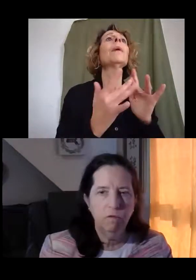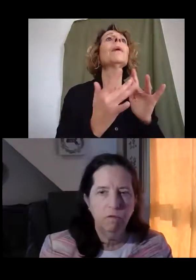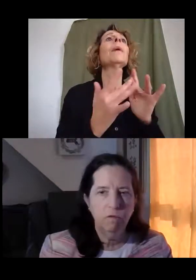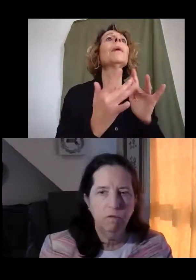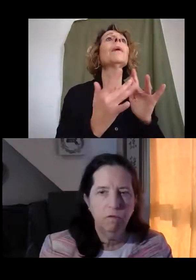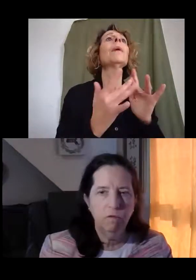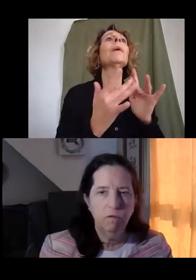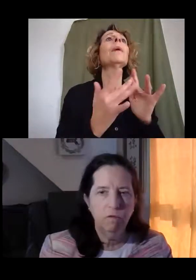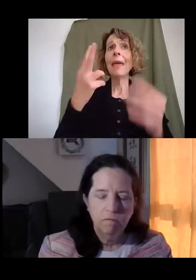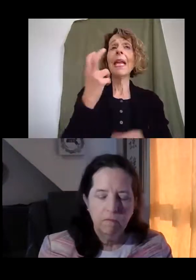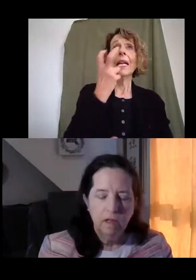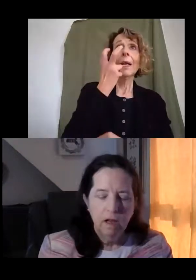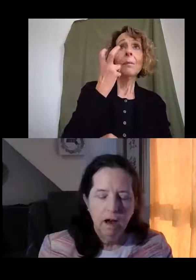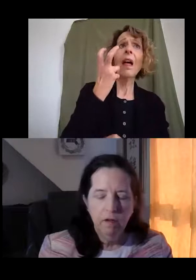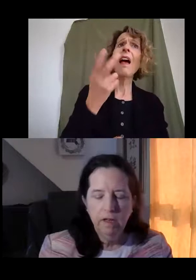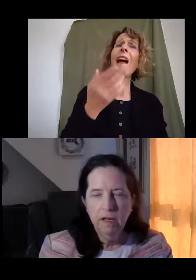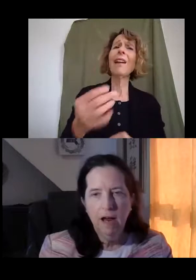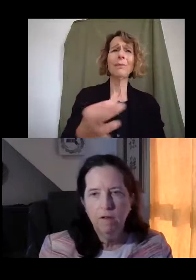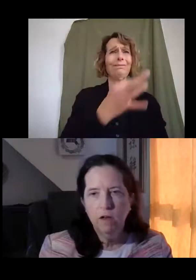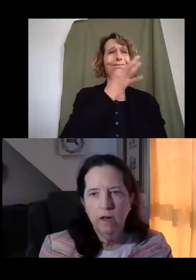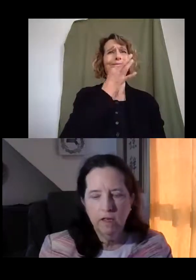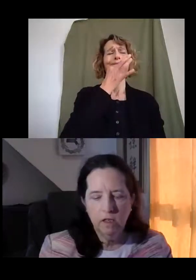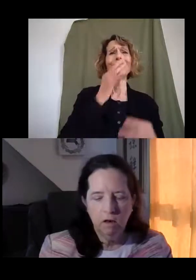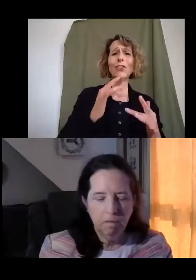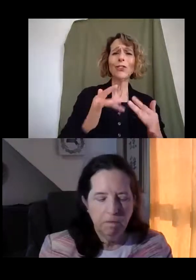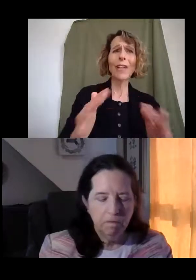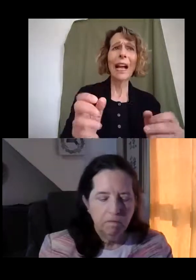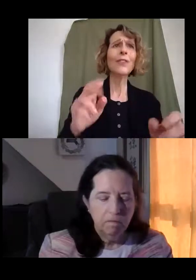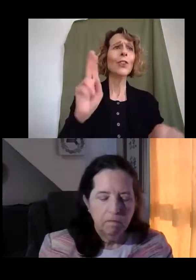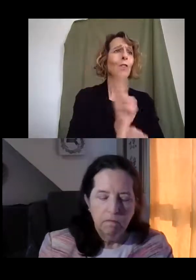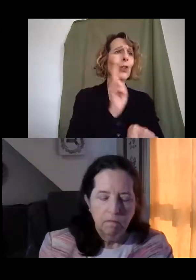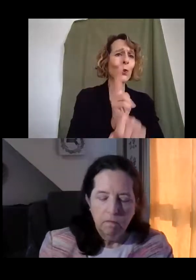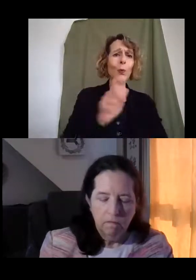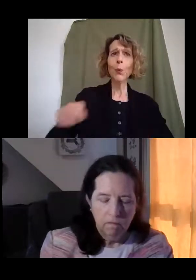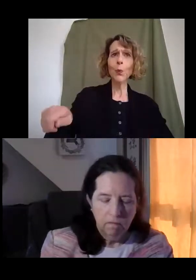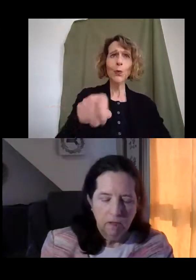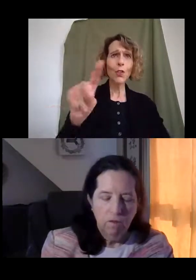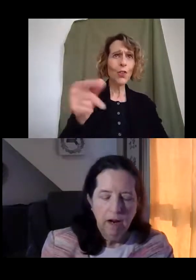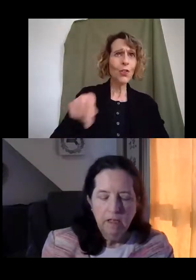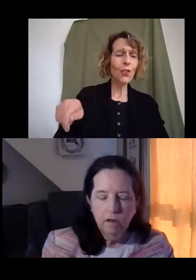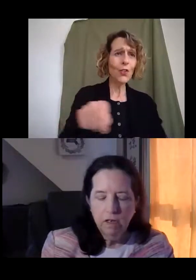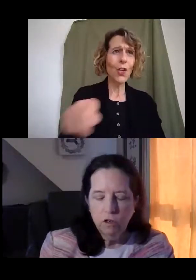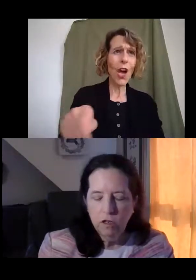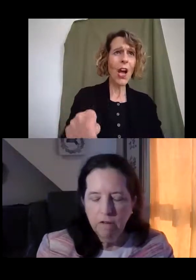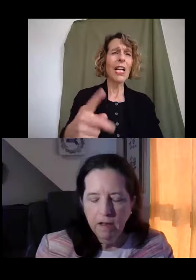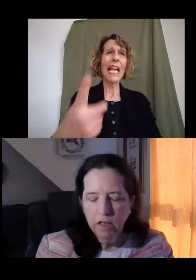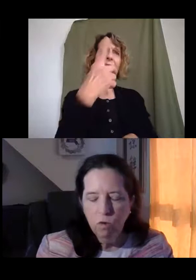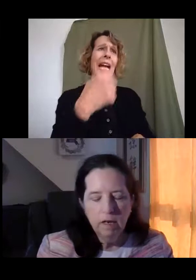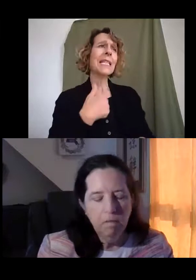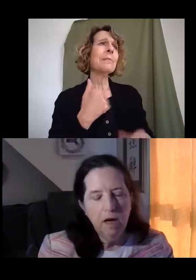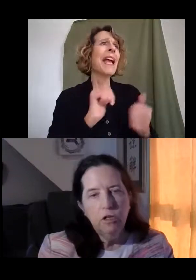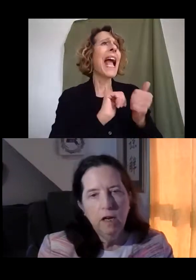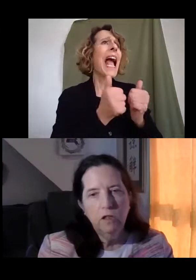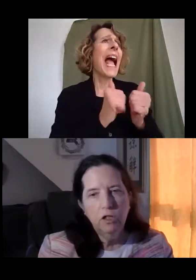had experienced it. I really didn't have a good answer. When I did the research, I found that there